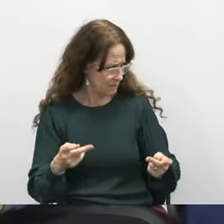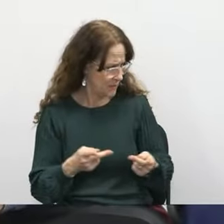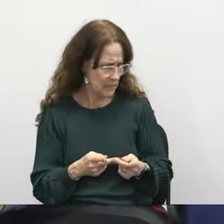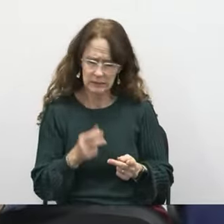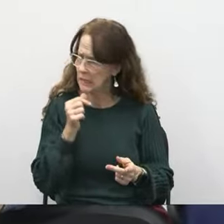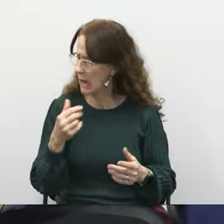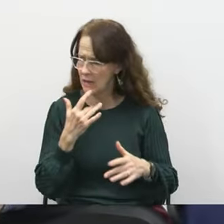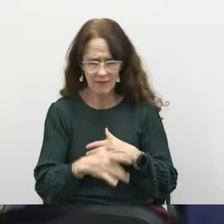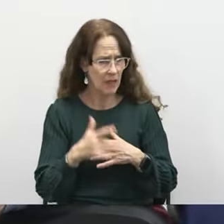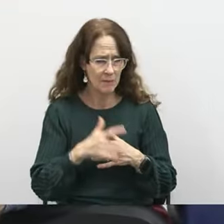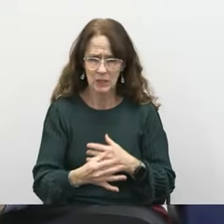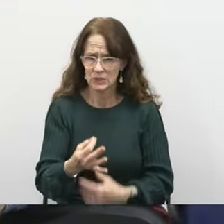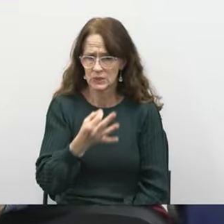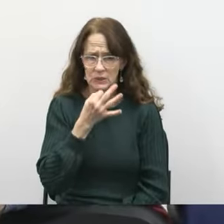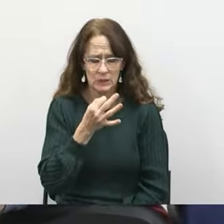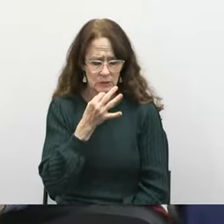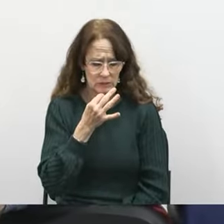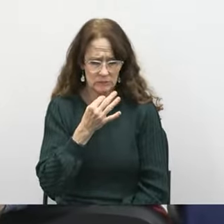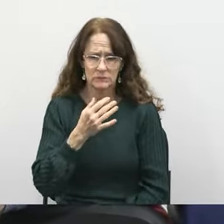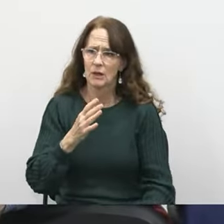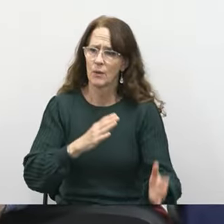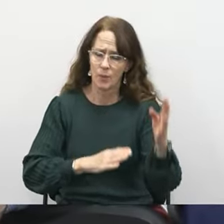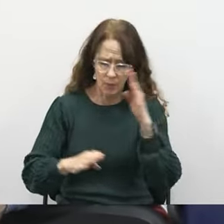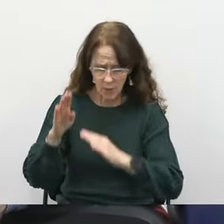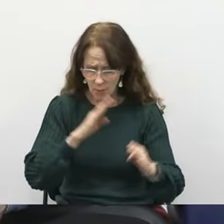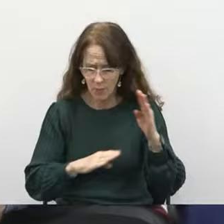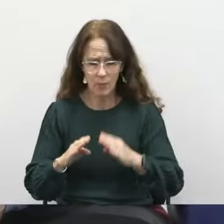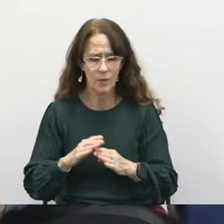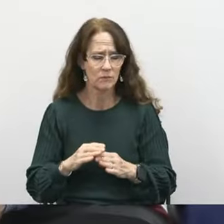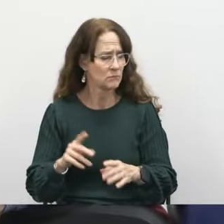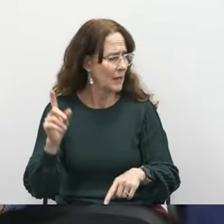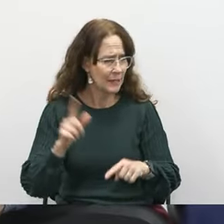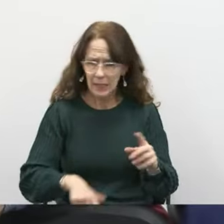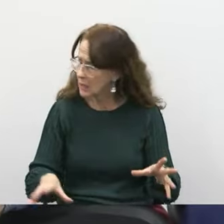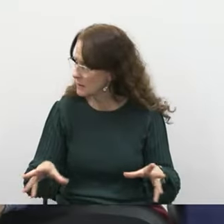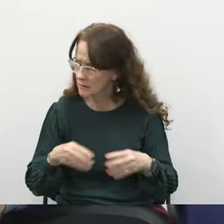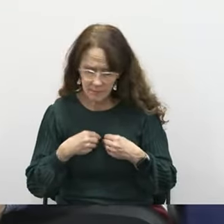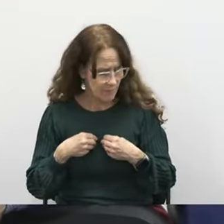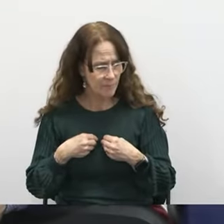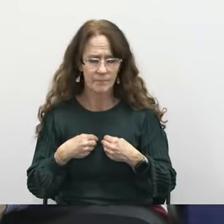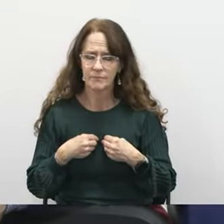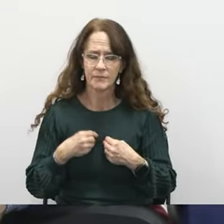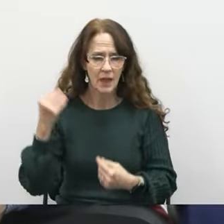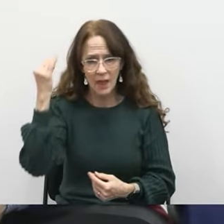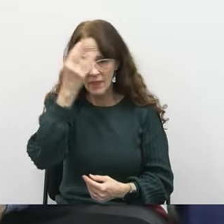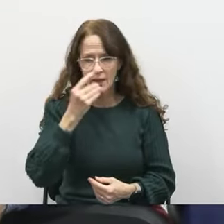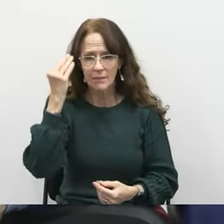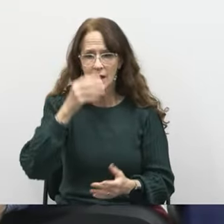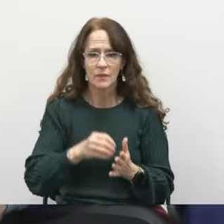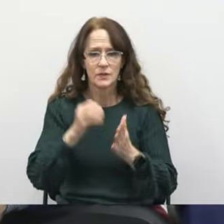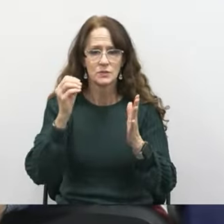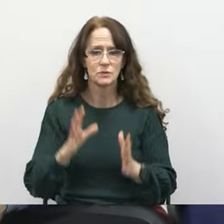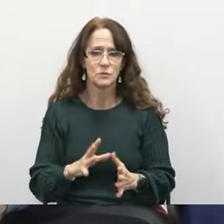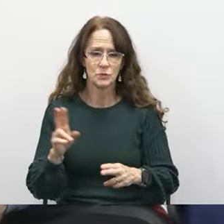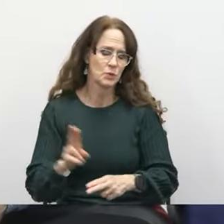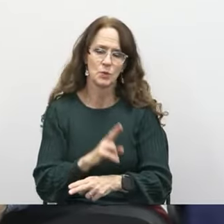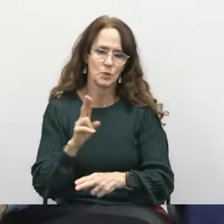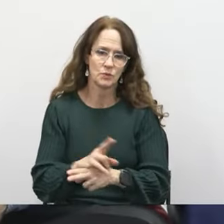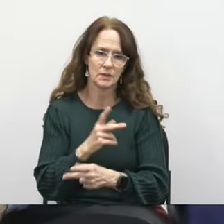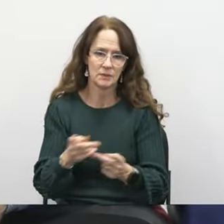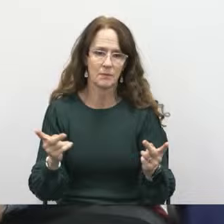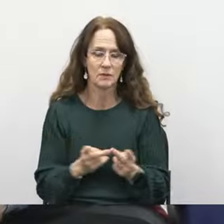not-so-distant future is concerning. It's unacceptable. It makes me think about the students who could use this space even more